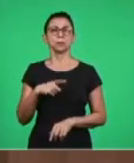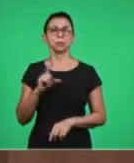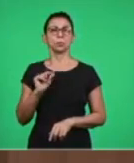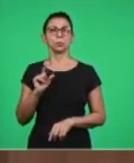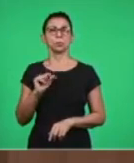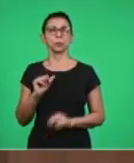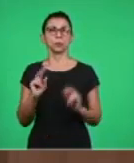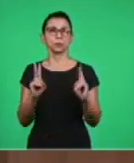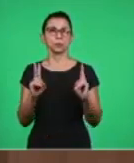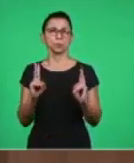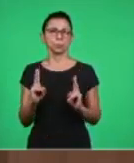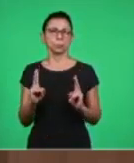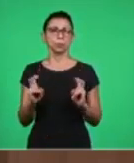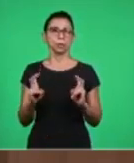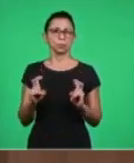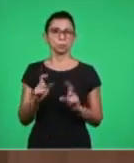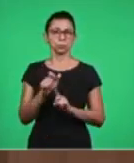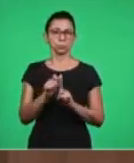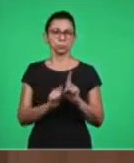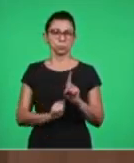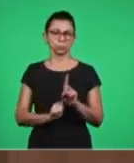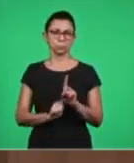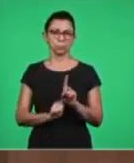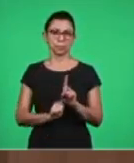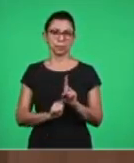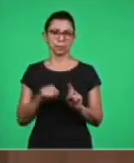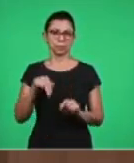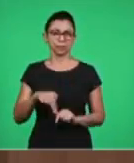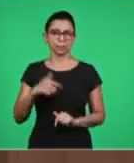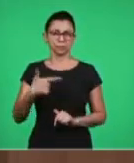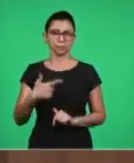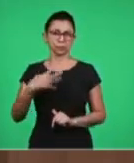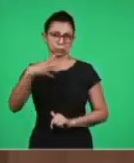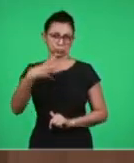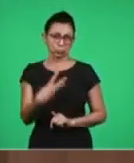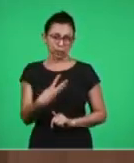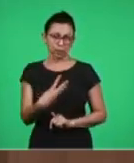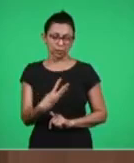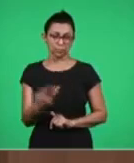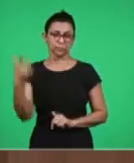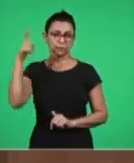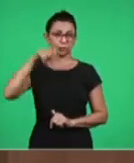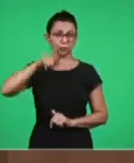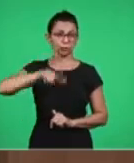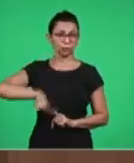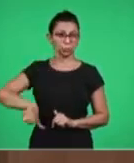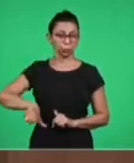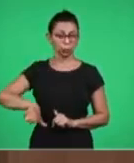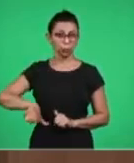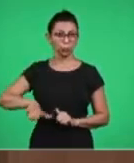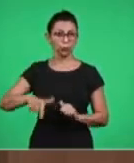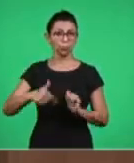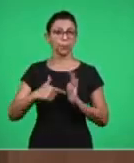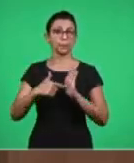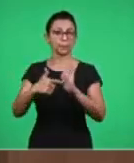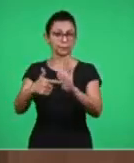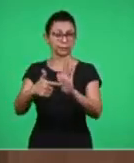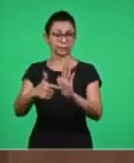of the topic or that we approach that day. We're going to